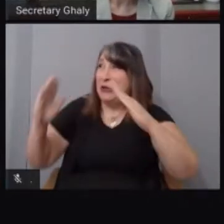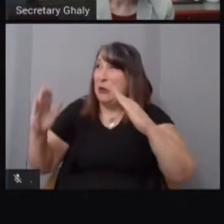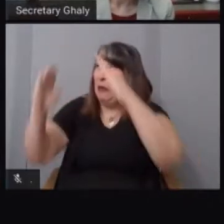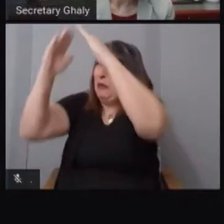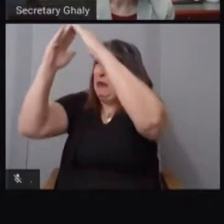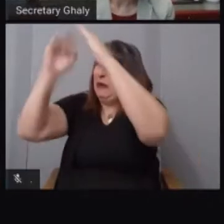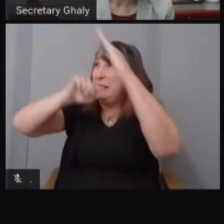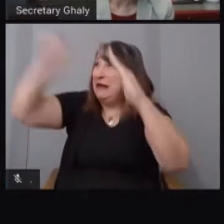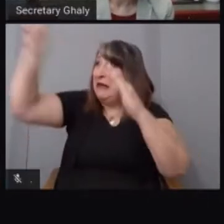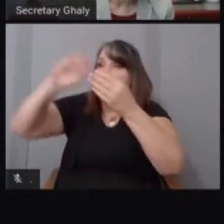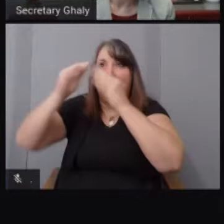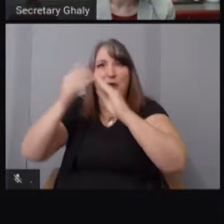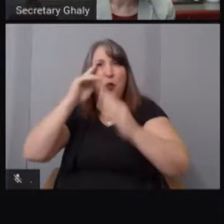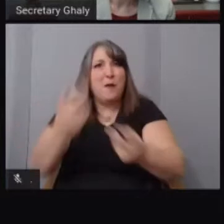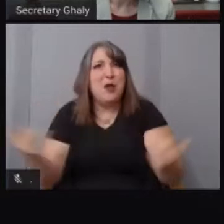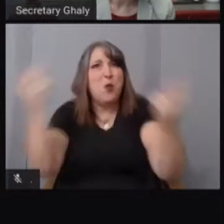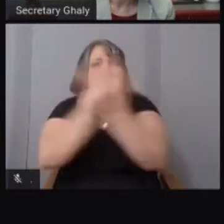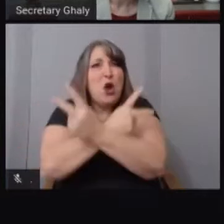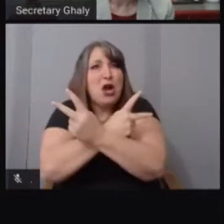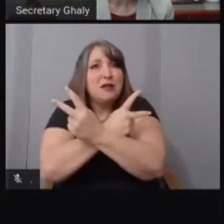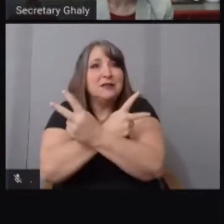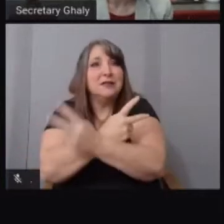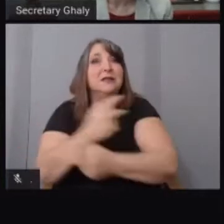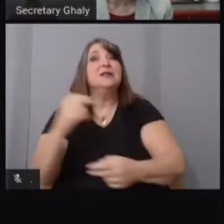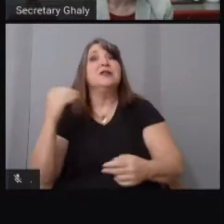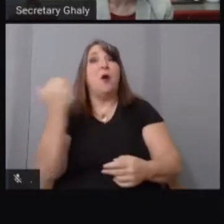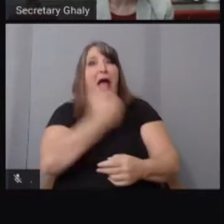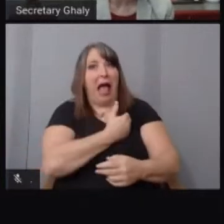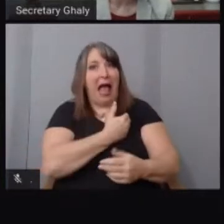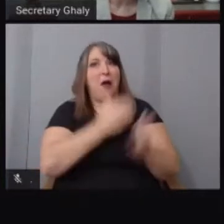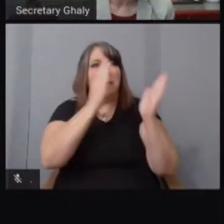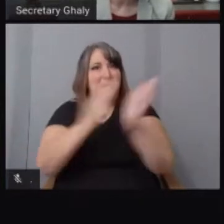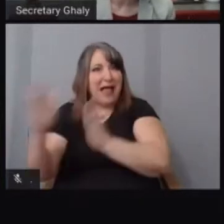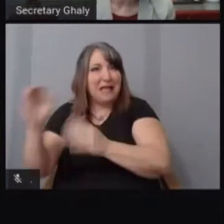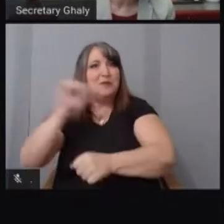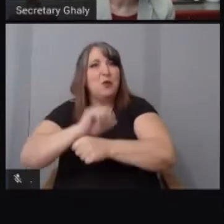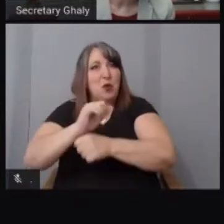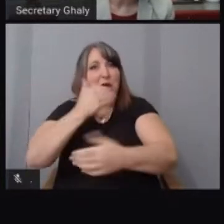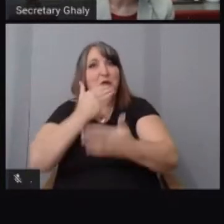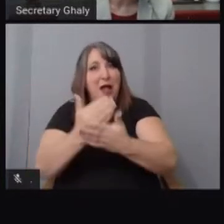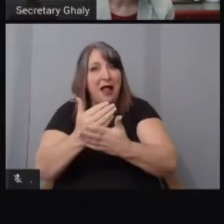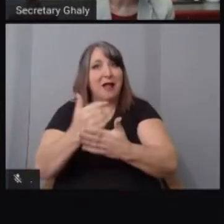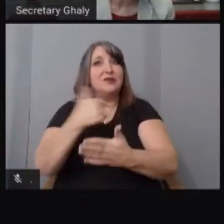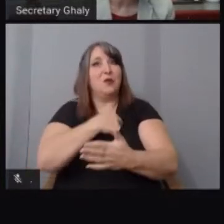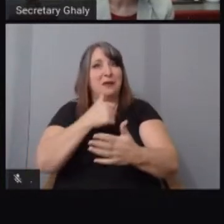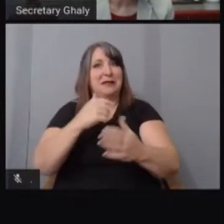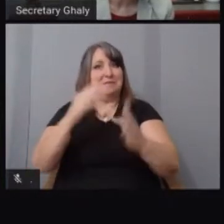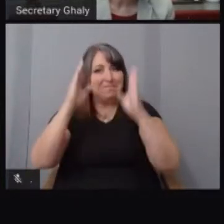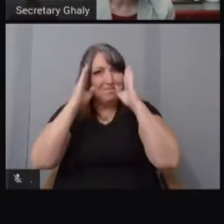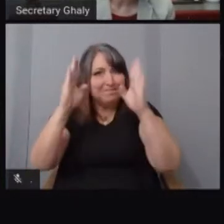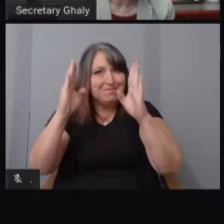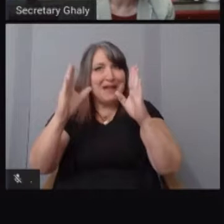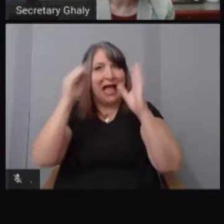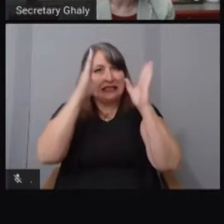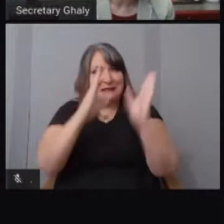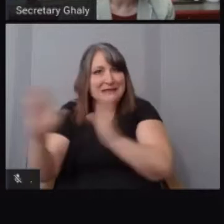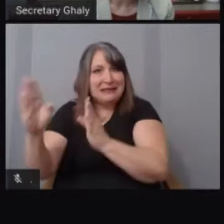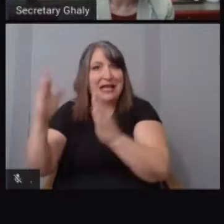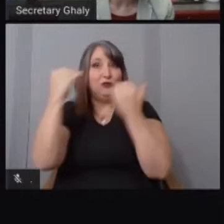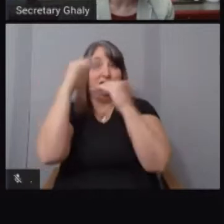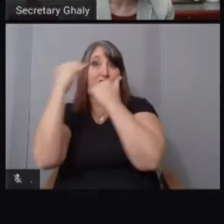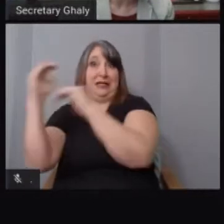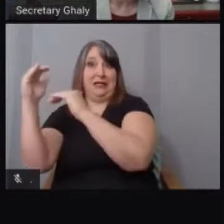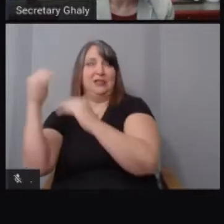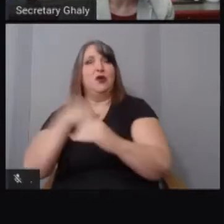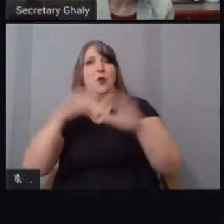So again, our blueprint has been working very well. We've been allowed to loosen, and we also can restrict. So we are actively discussing this with our local